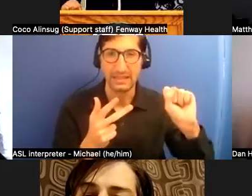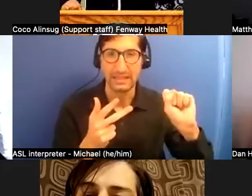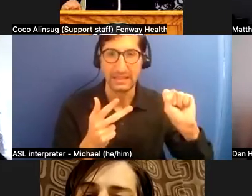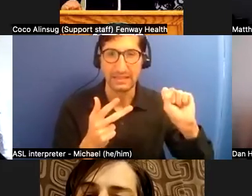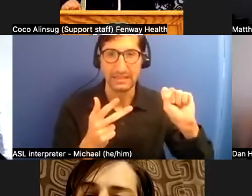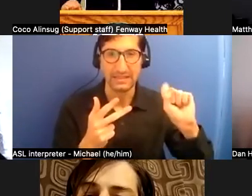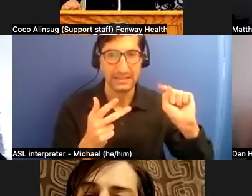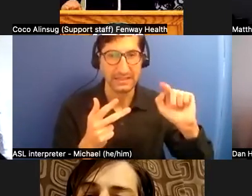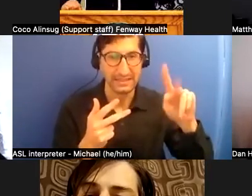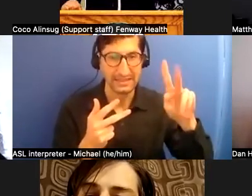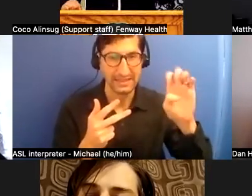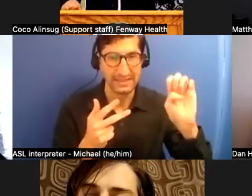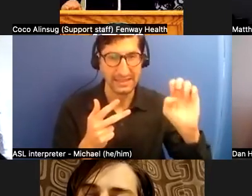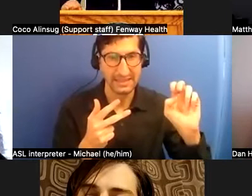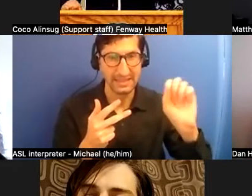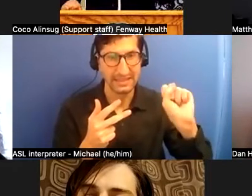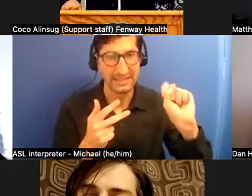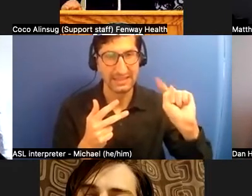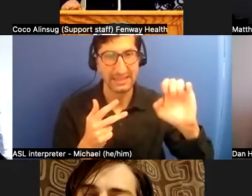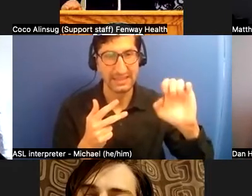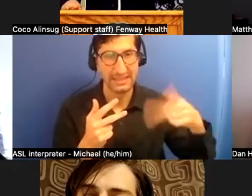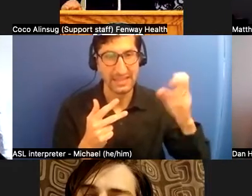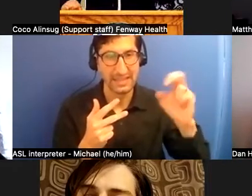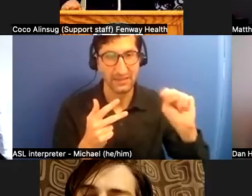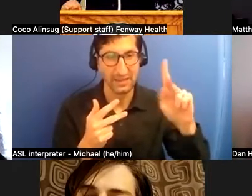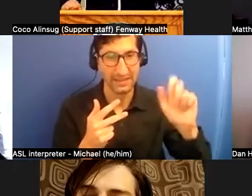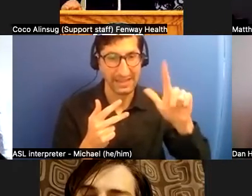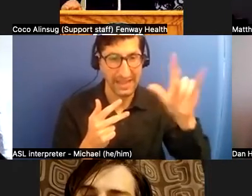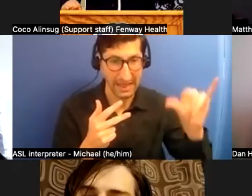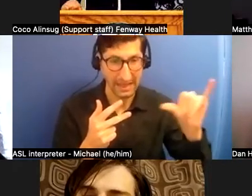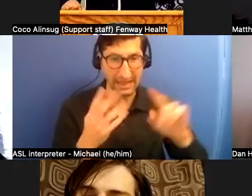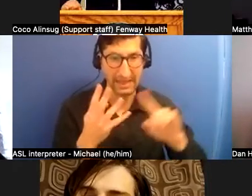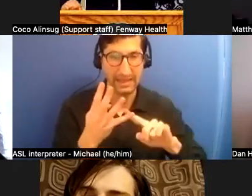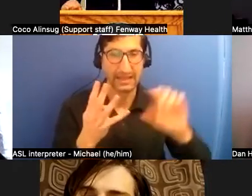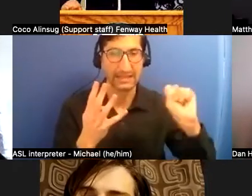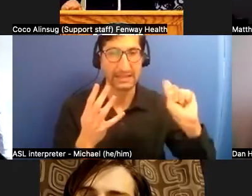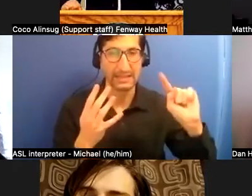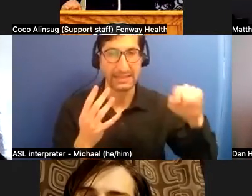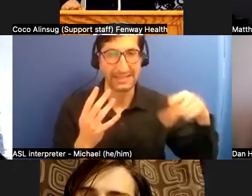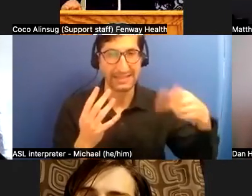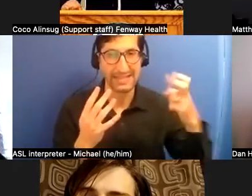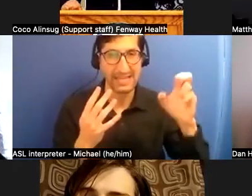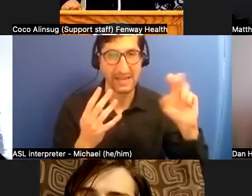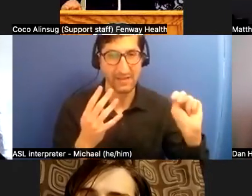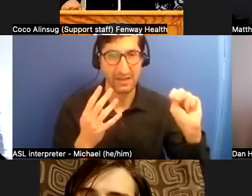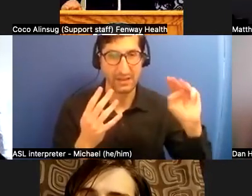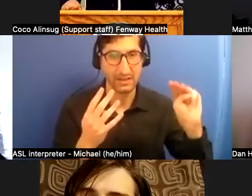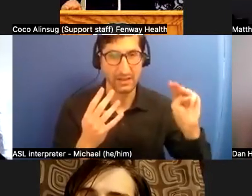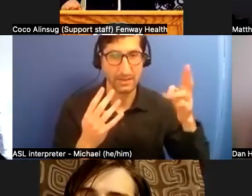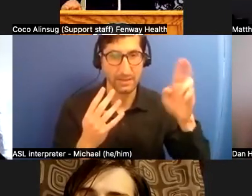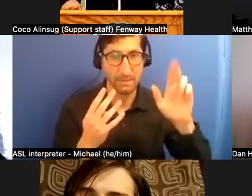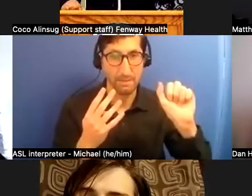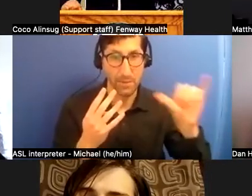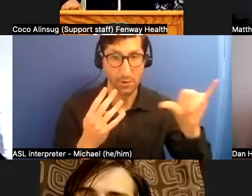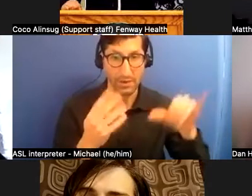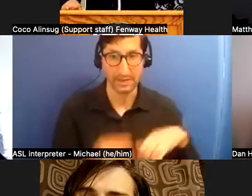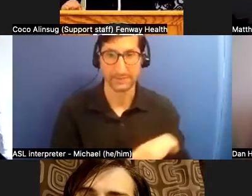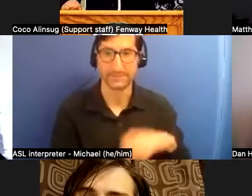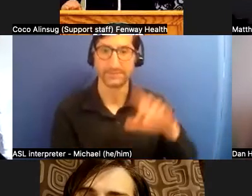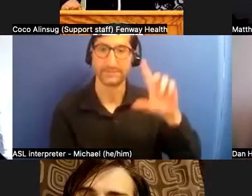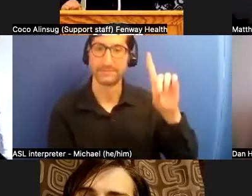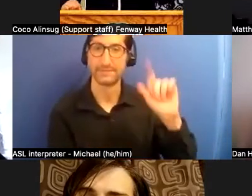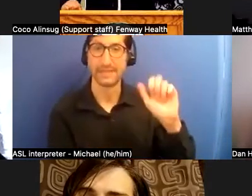work. So Daniel. Hey all, thanks for attending tonight. This is, you know, an important issue